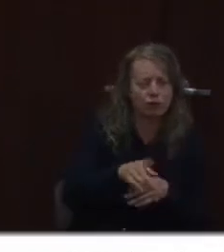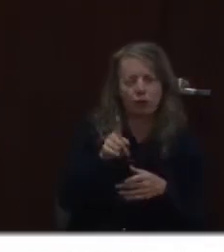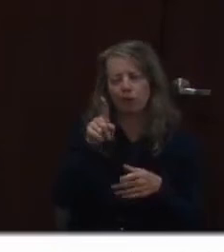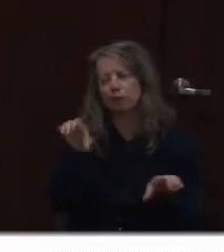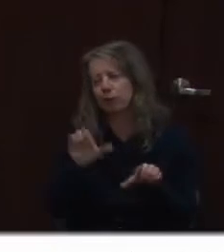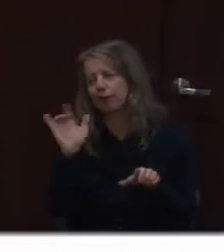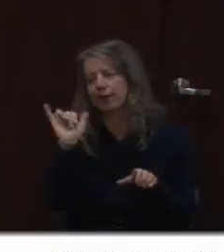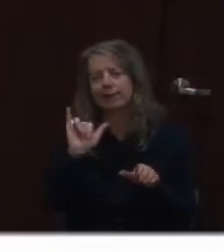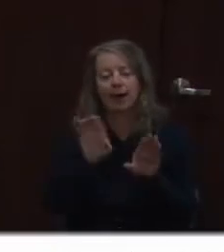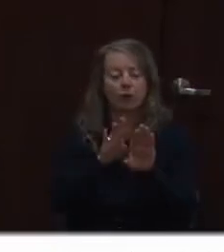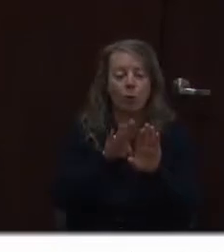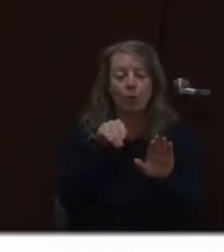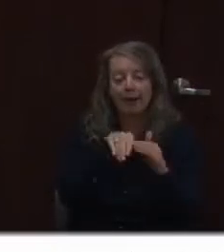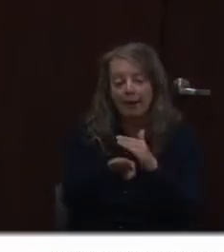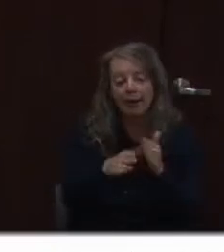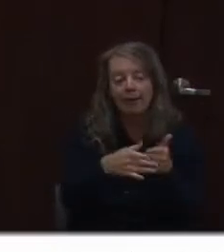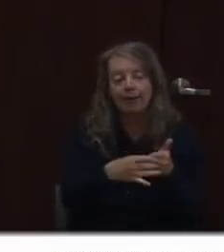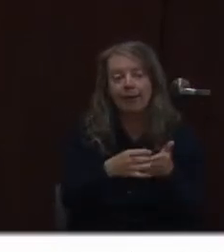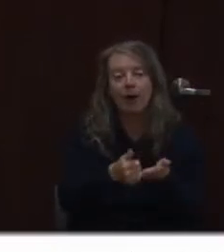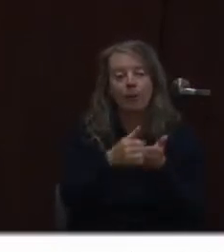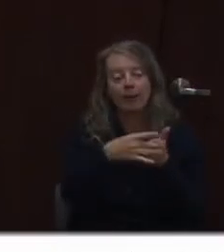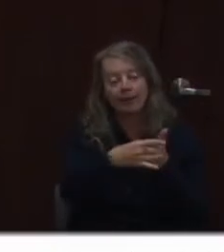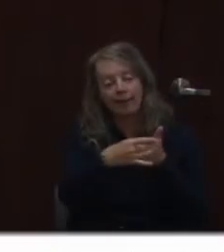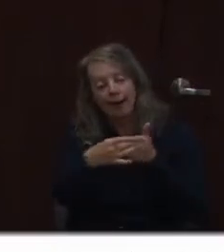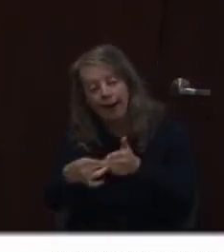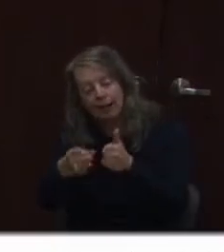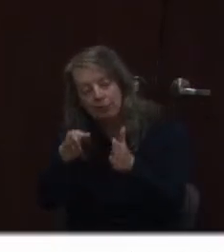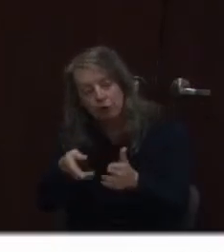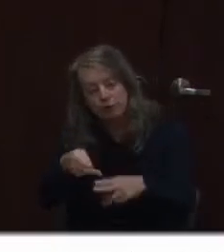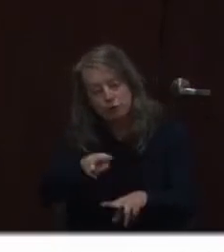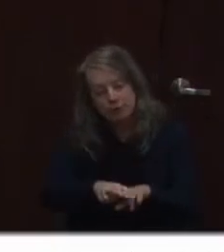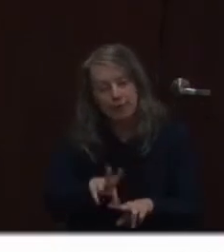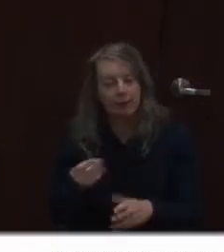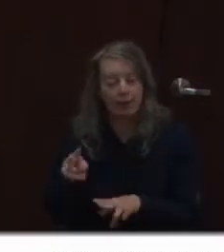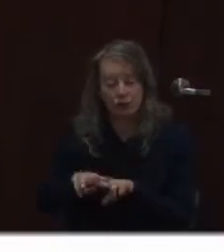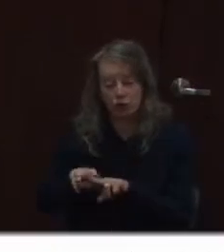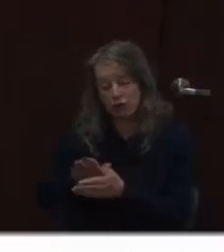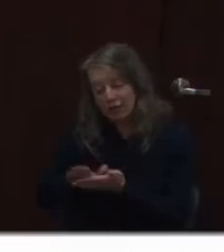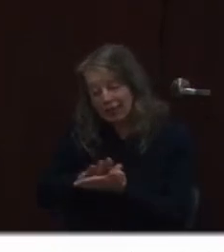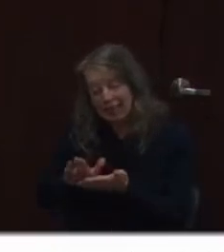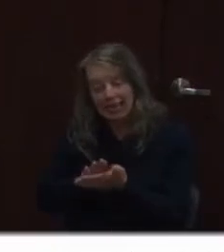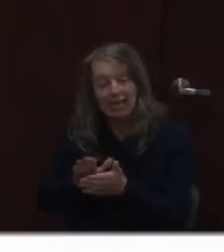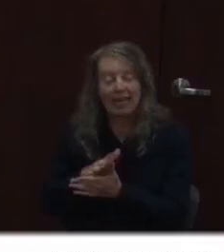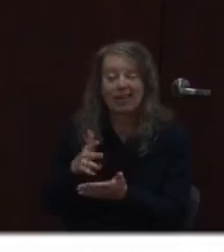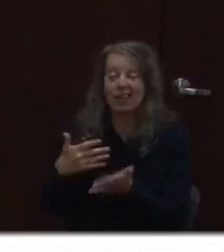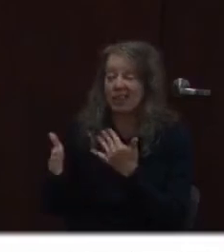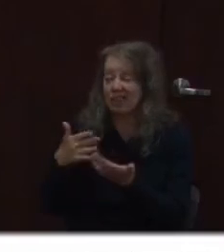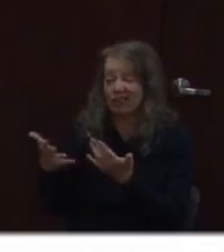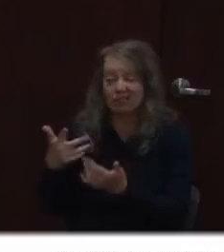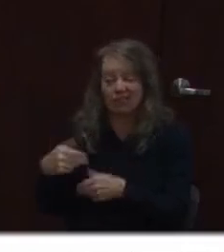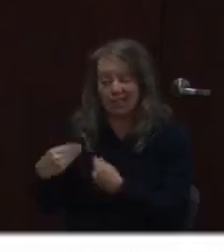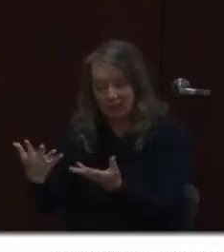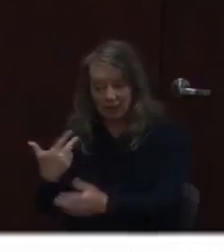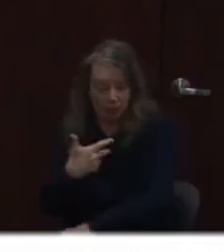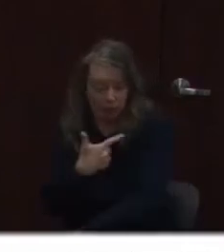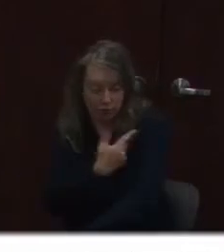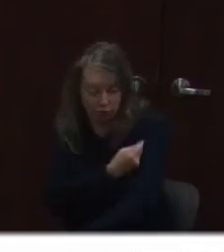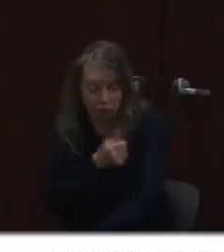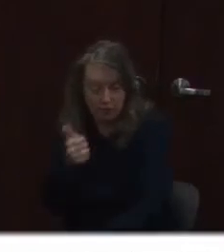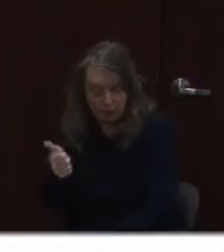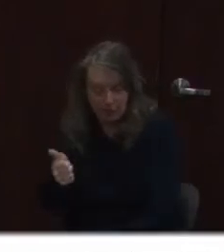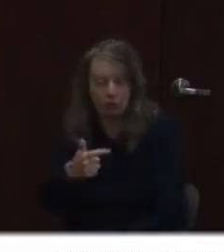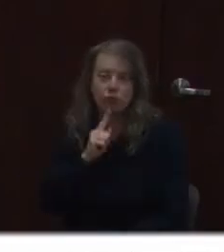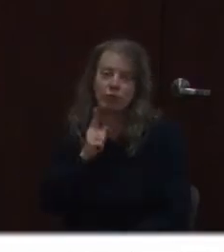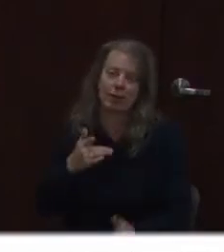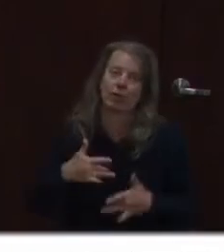door, decontaminating chairs, and even putting in the shots. And so I just want to say we are delighted to have them be a